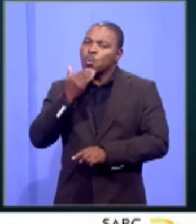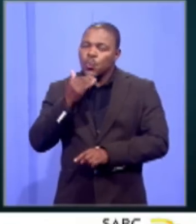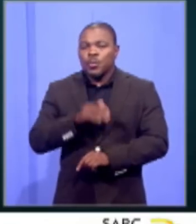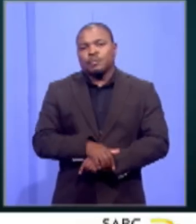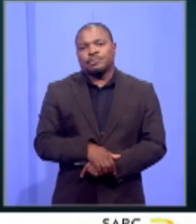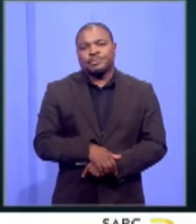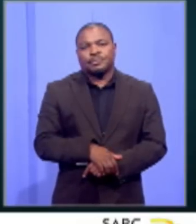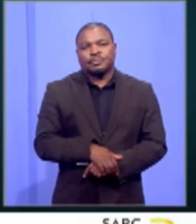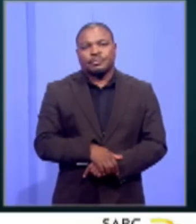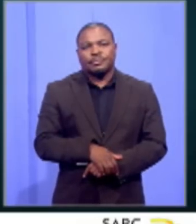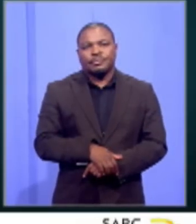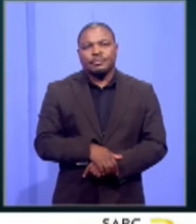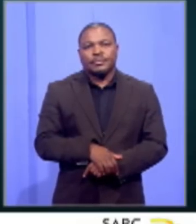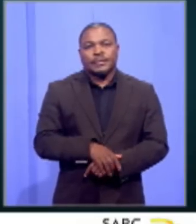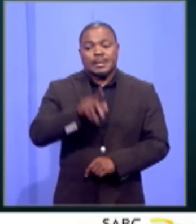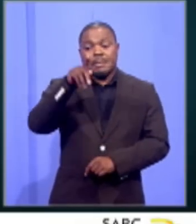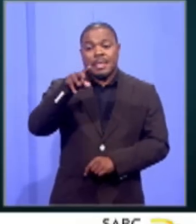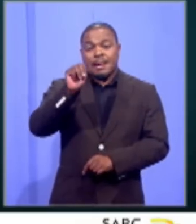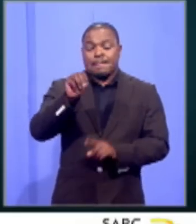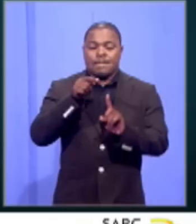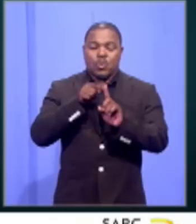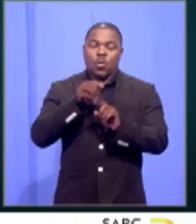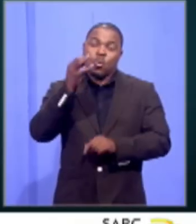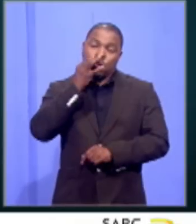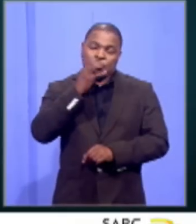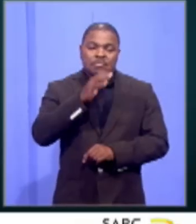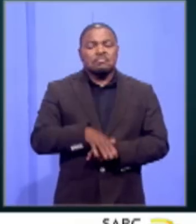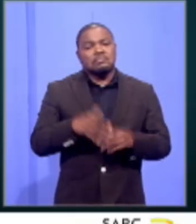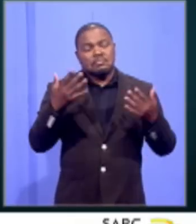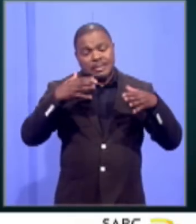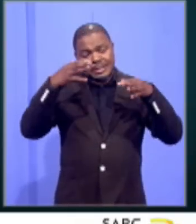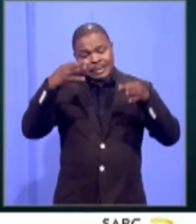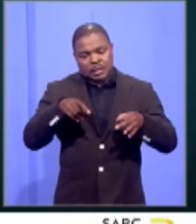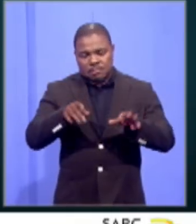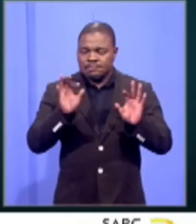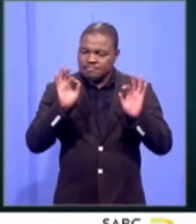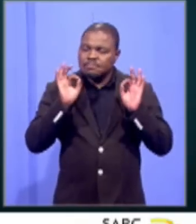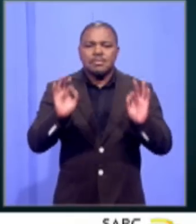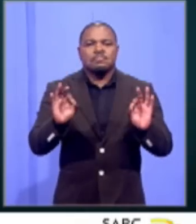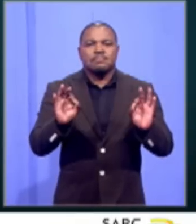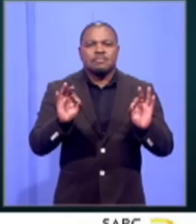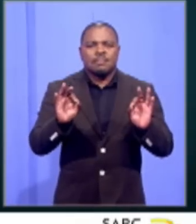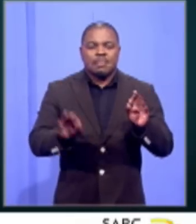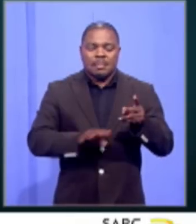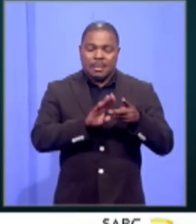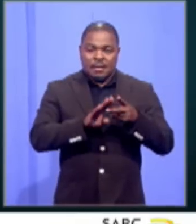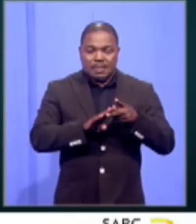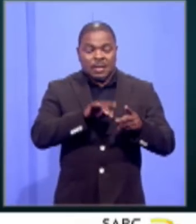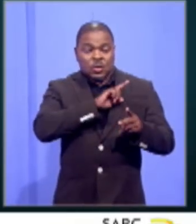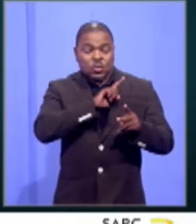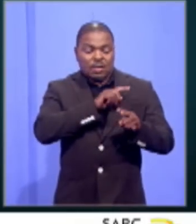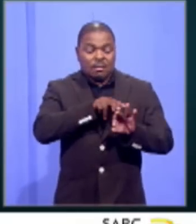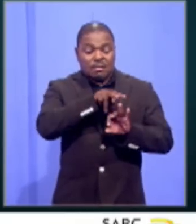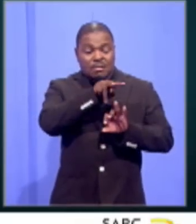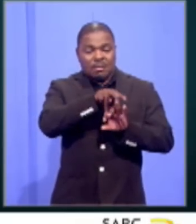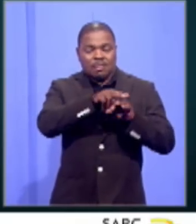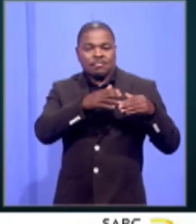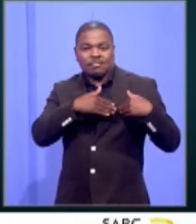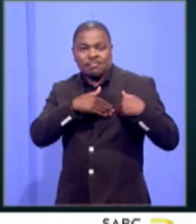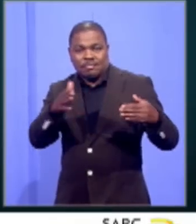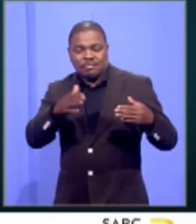Matlebjane PM yena o re ke kahlolo ya maleba ke ka fao boipolelo bja bona